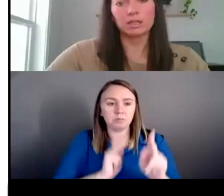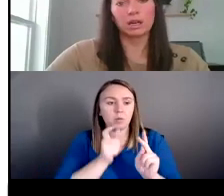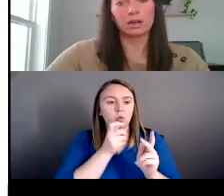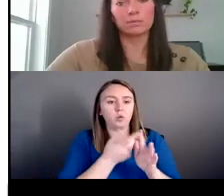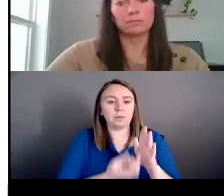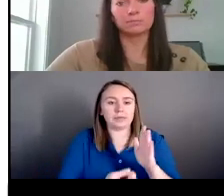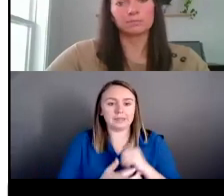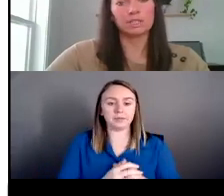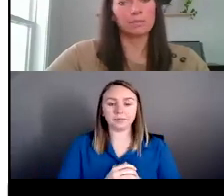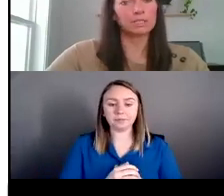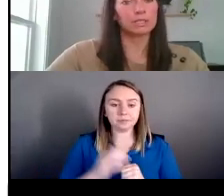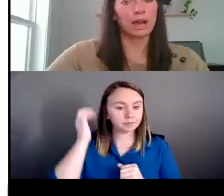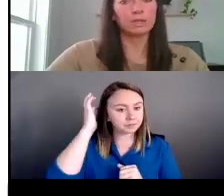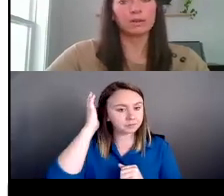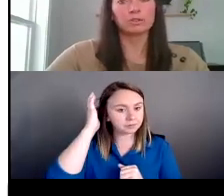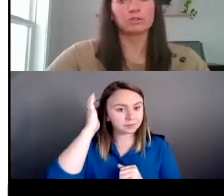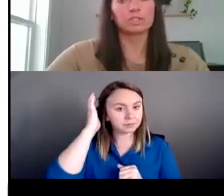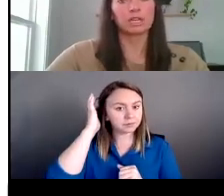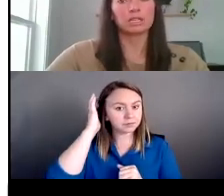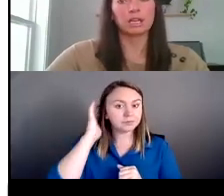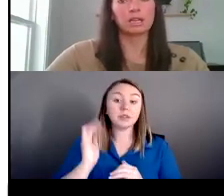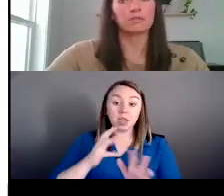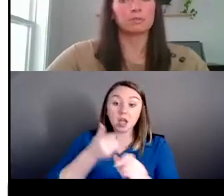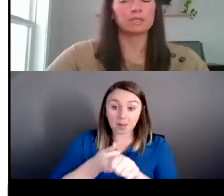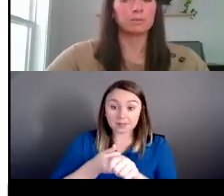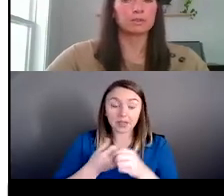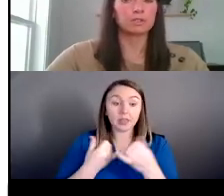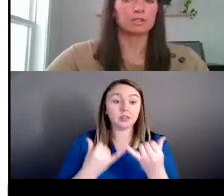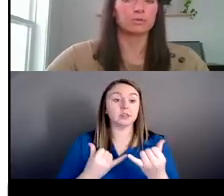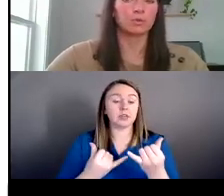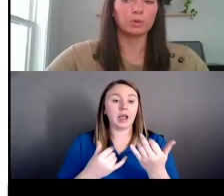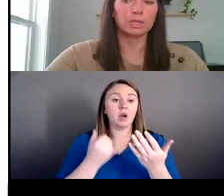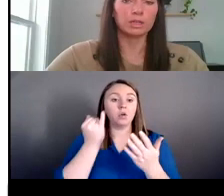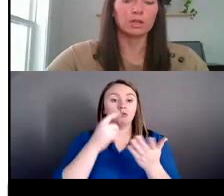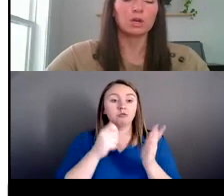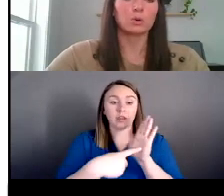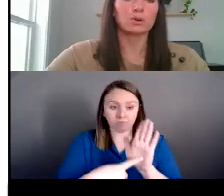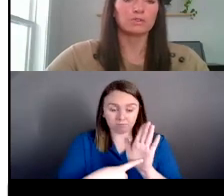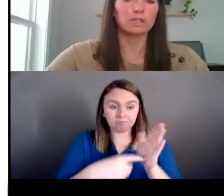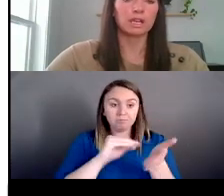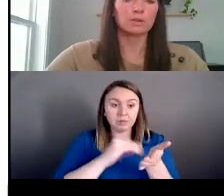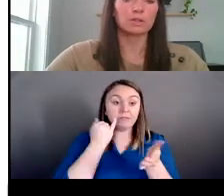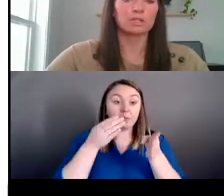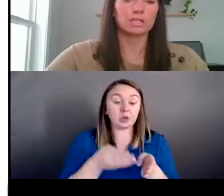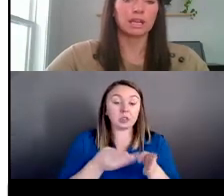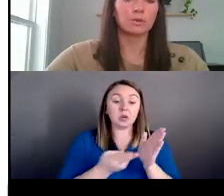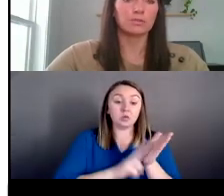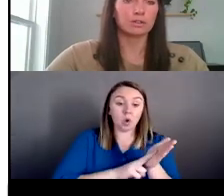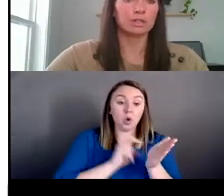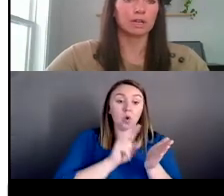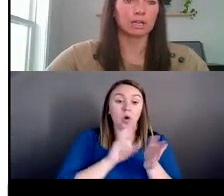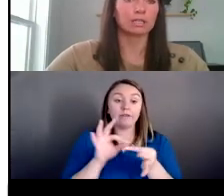update to NamUs now allows users to indicate if a missing person is enrolled in or affiliated with a state